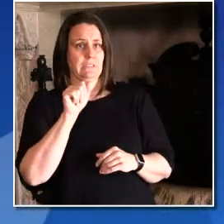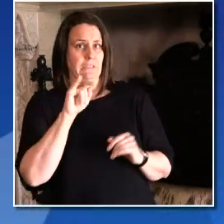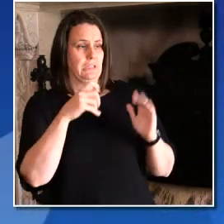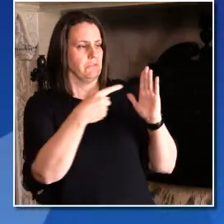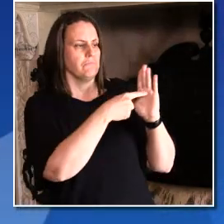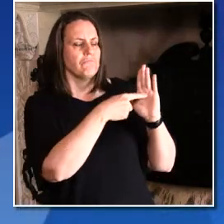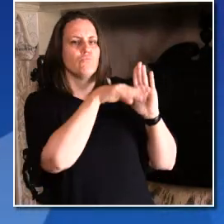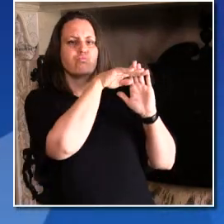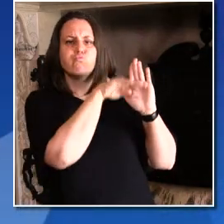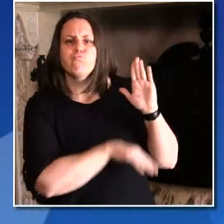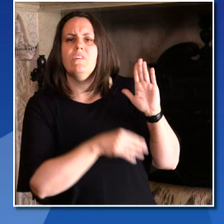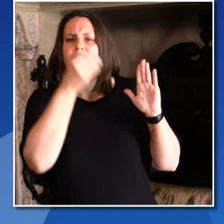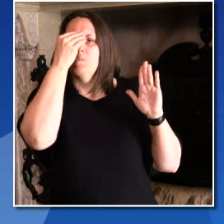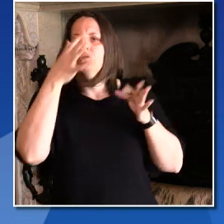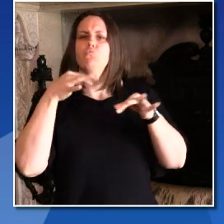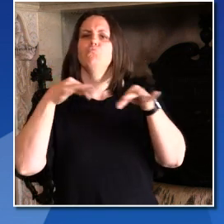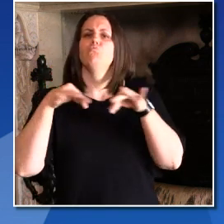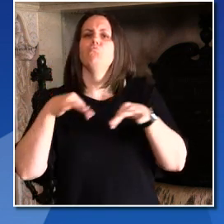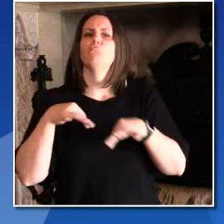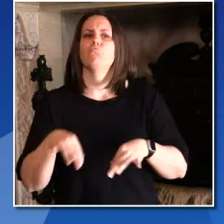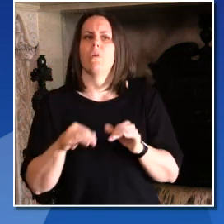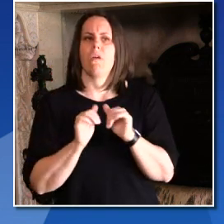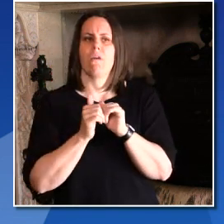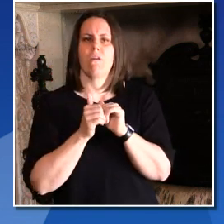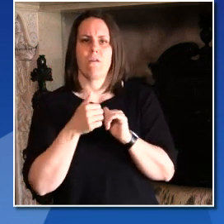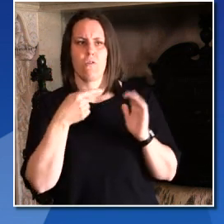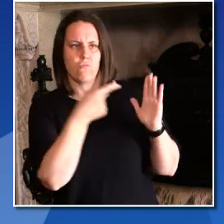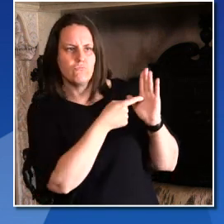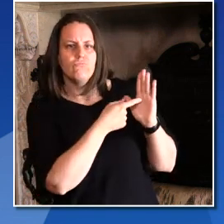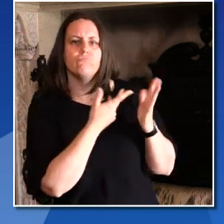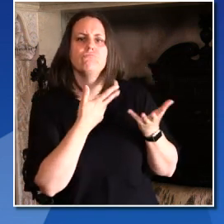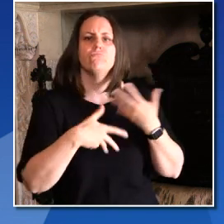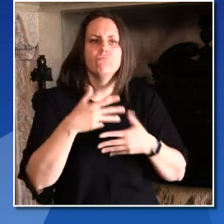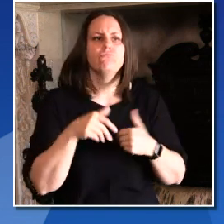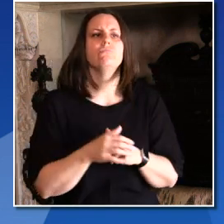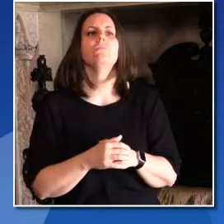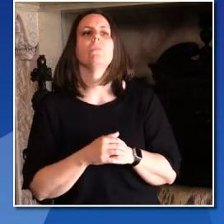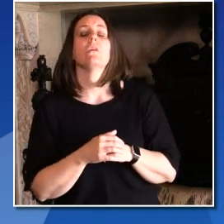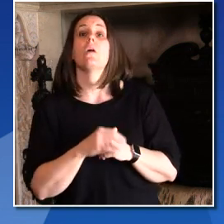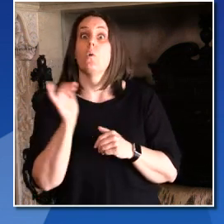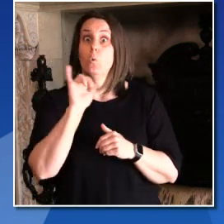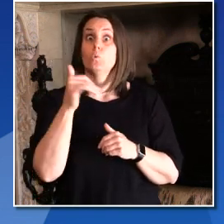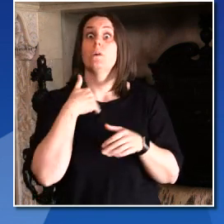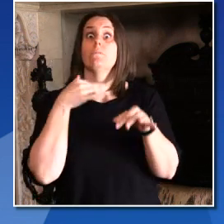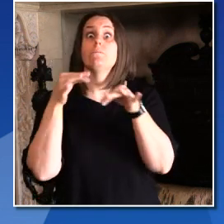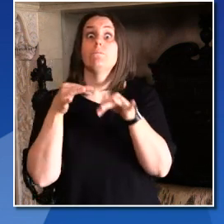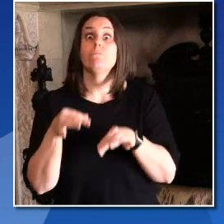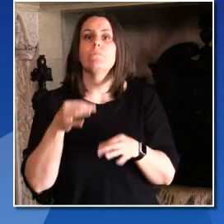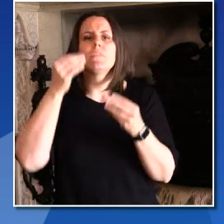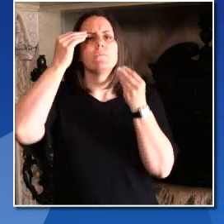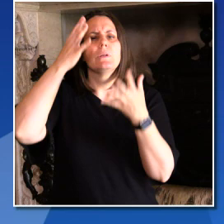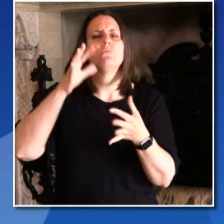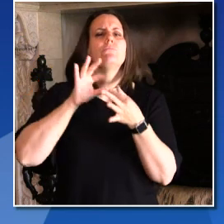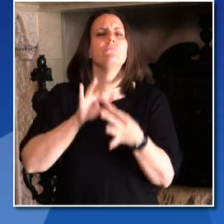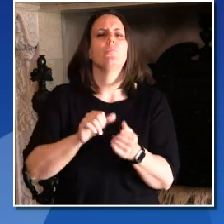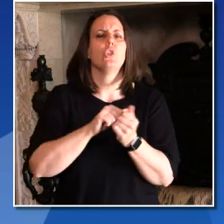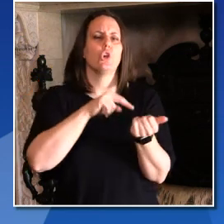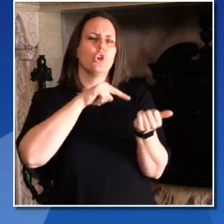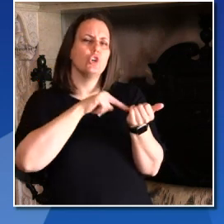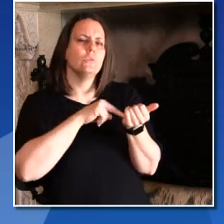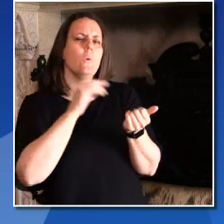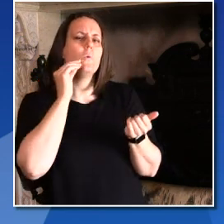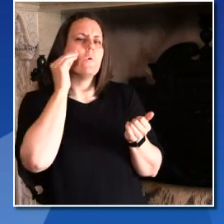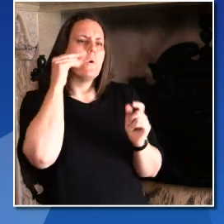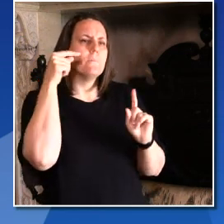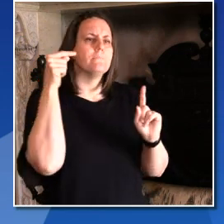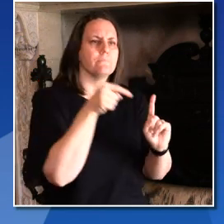manufacturing facilities, and we just launched that facility-wide investigations page. So how does an outbreak investigations work when you have